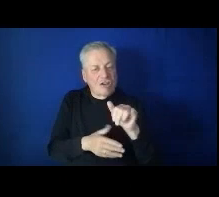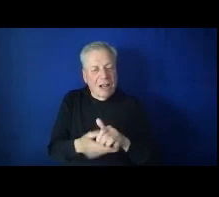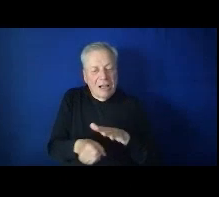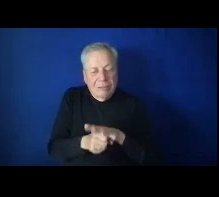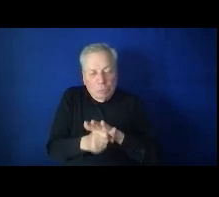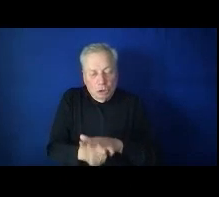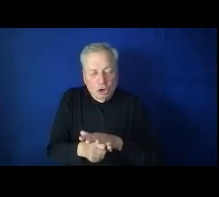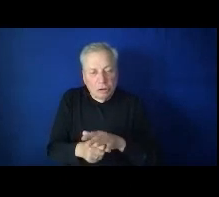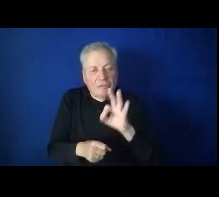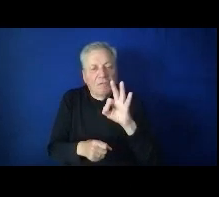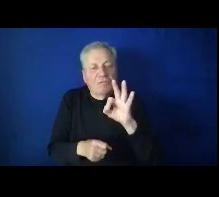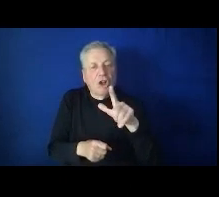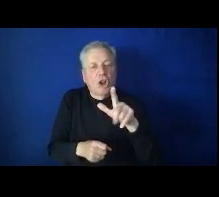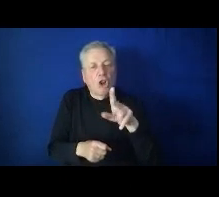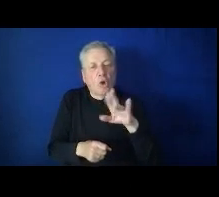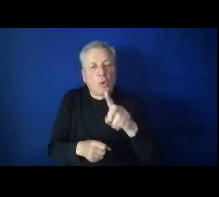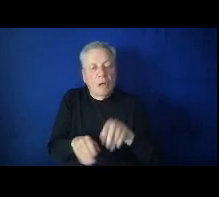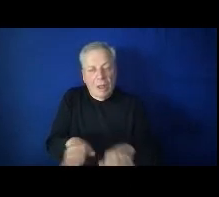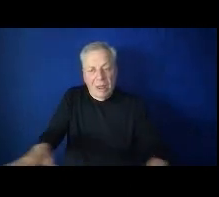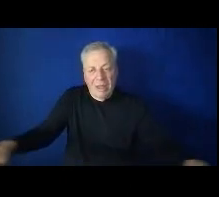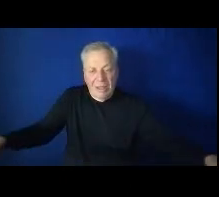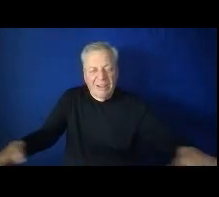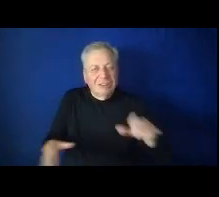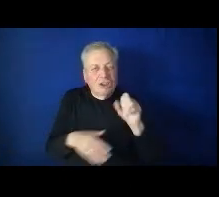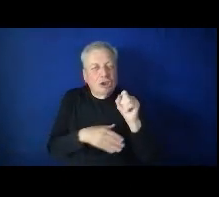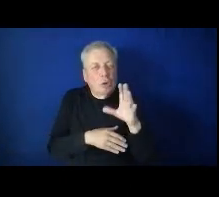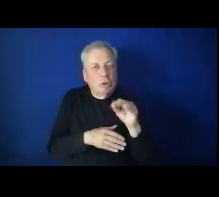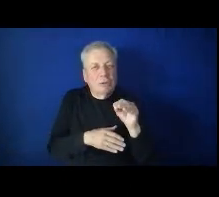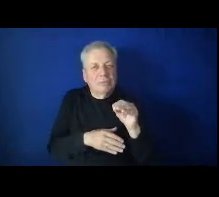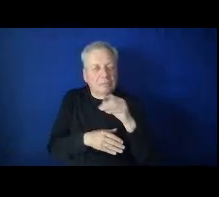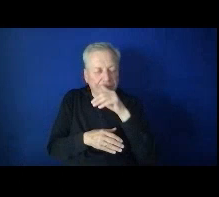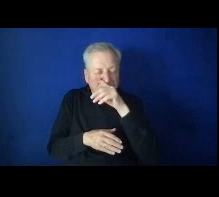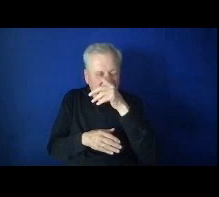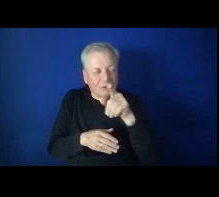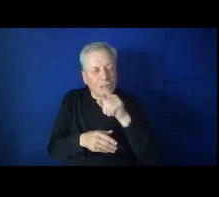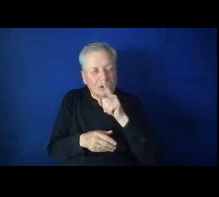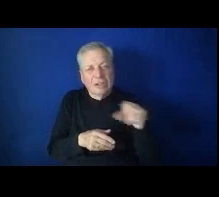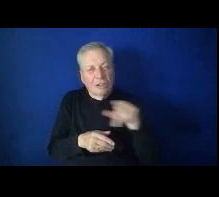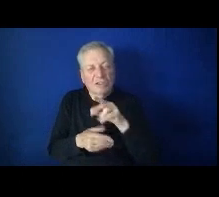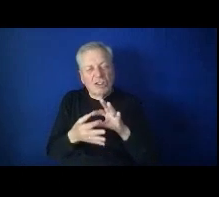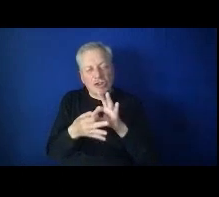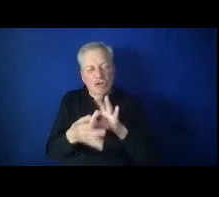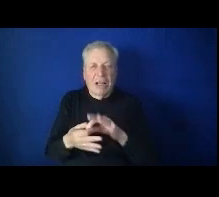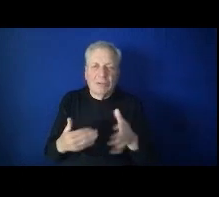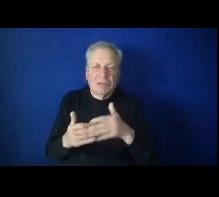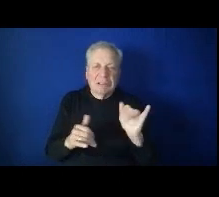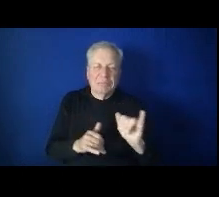area, which tends to inflate. So they're inversely related.